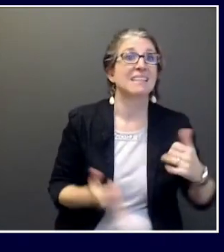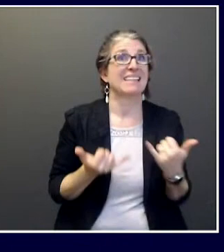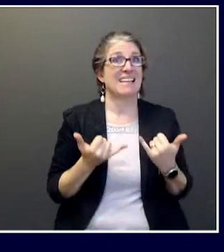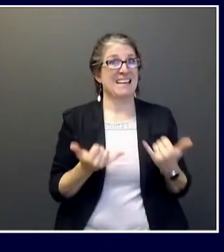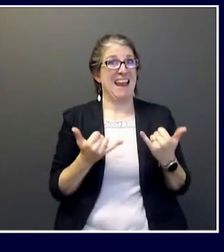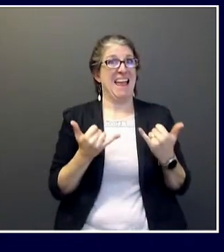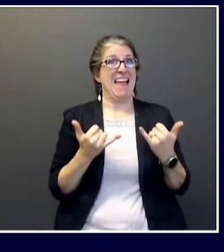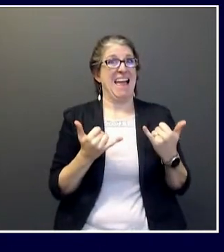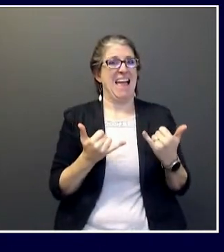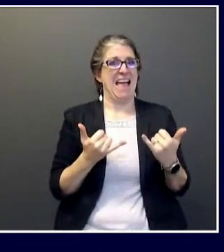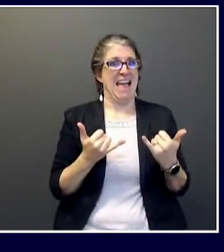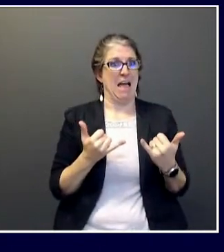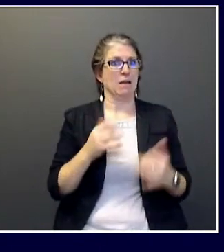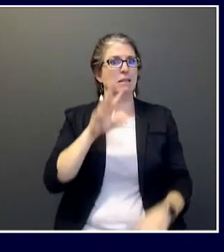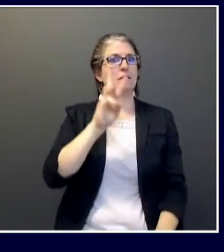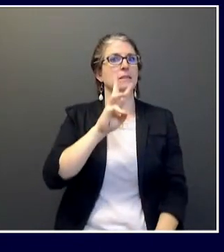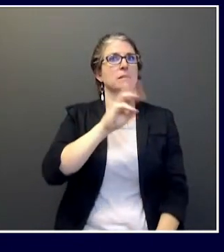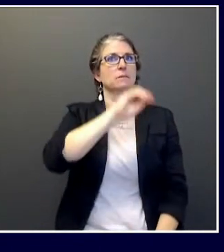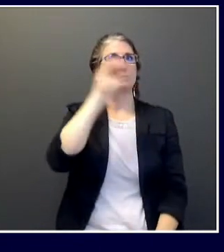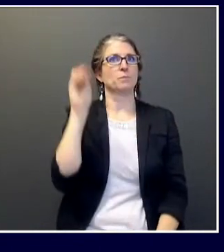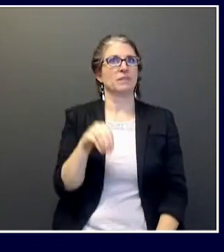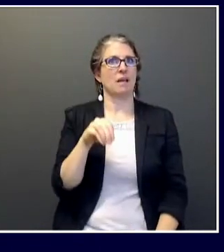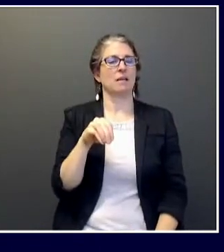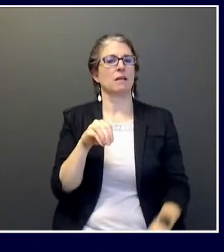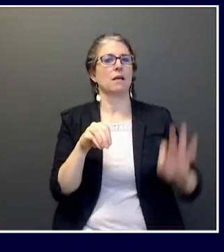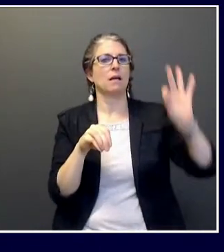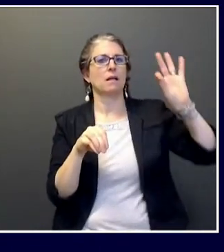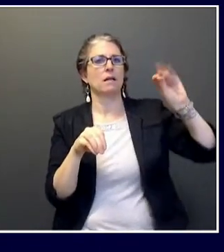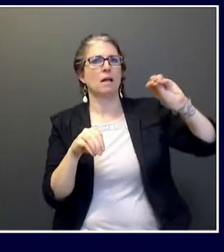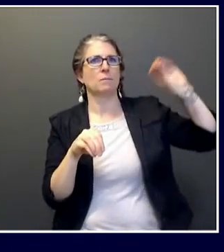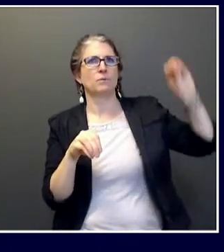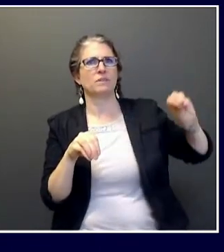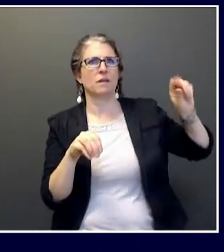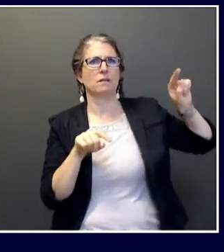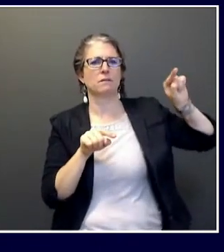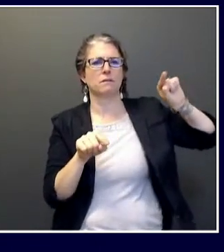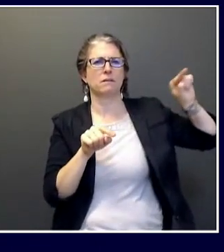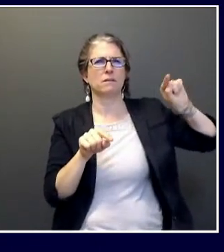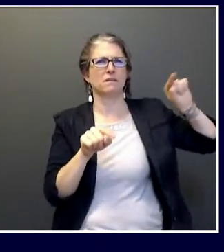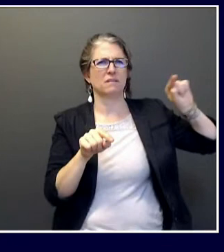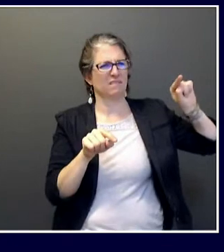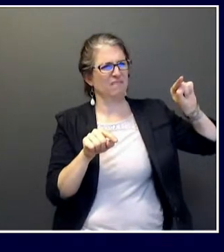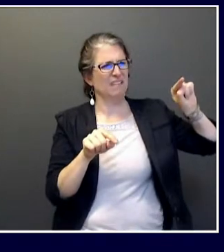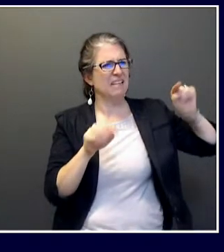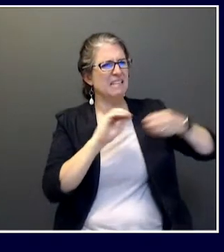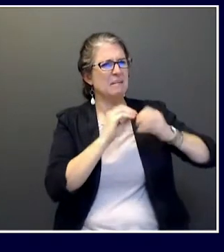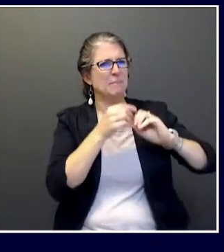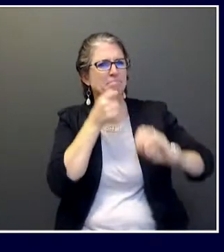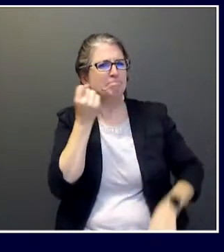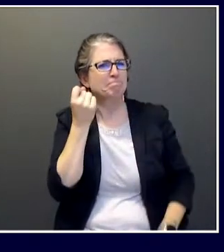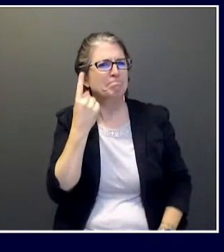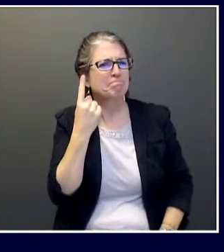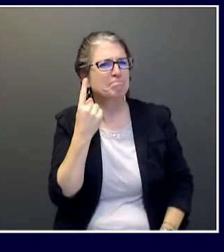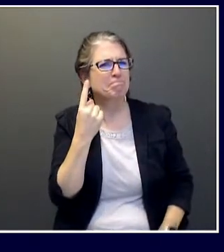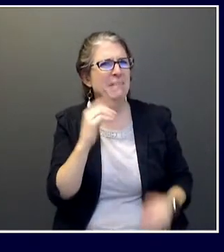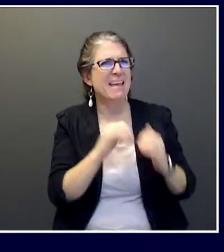That to me seems like a significant difference. Can you explain why we're seeing that? Is this a need for